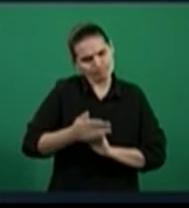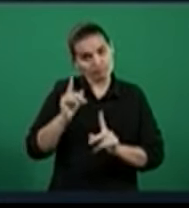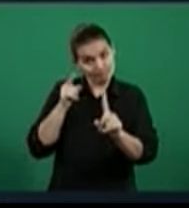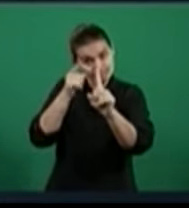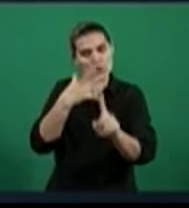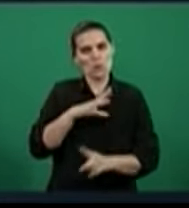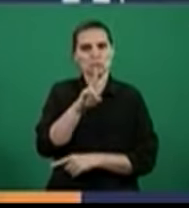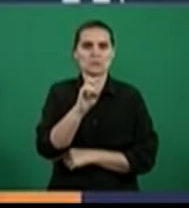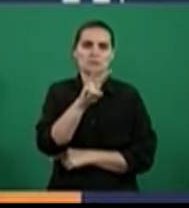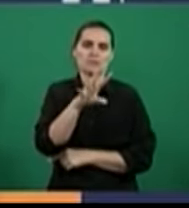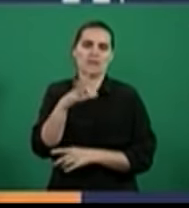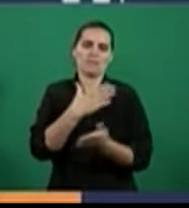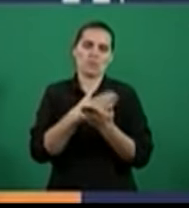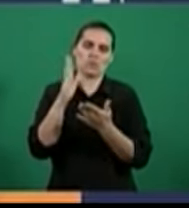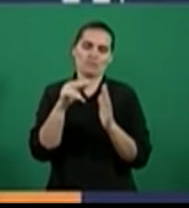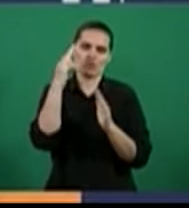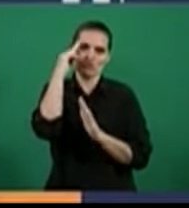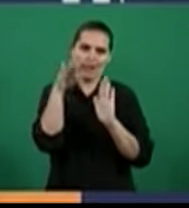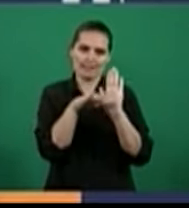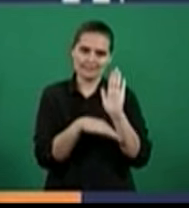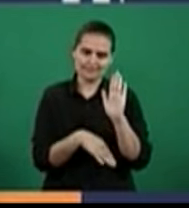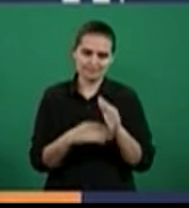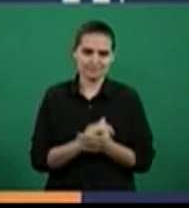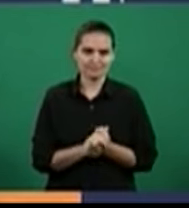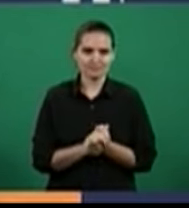deadline. Thanks, Fundi.